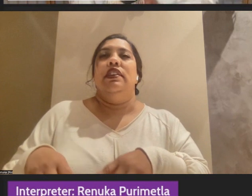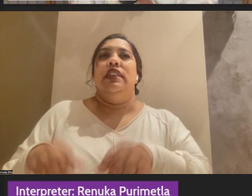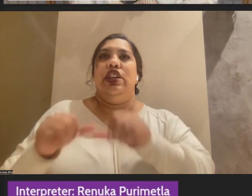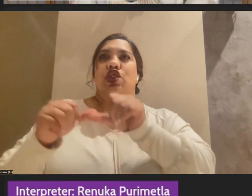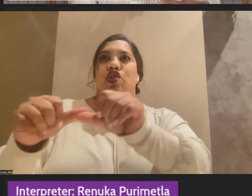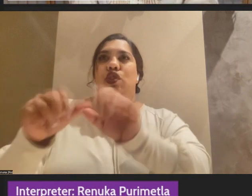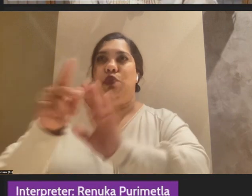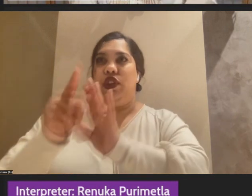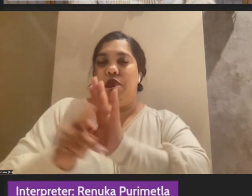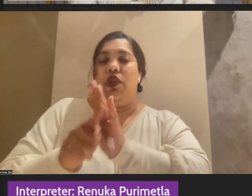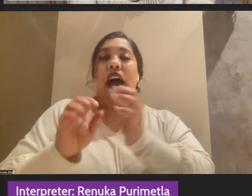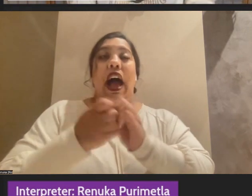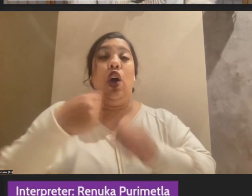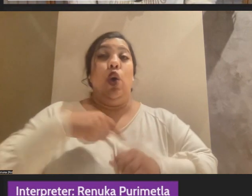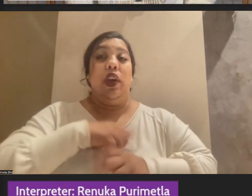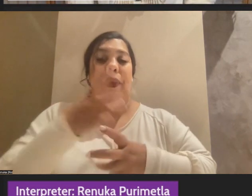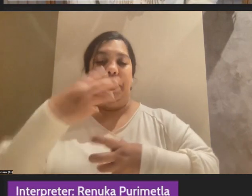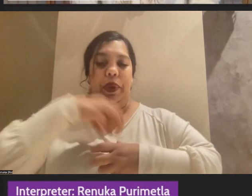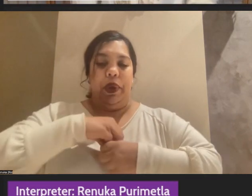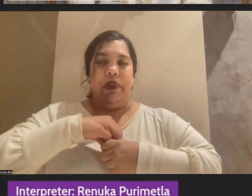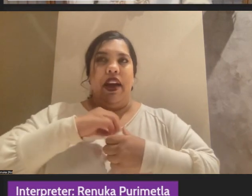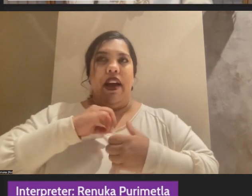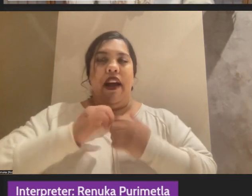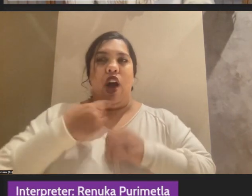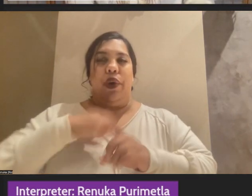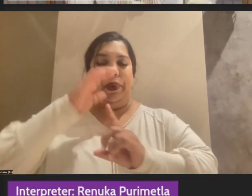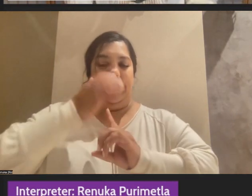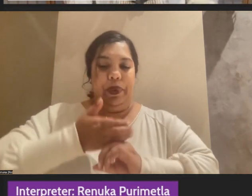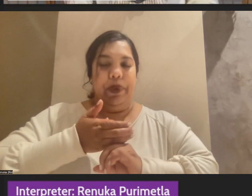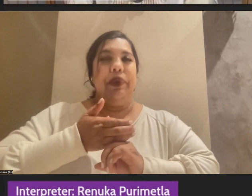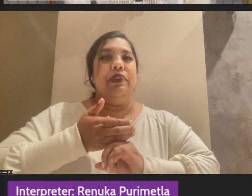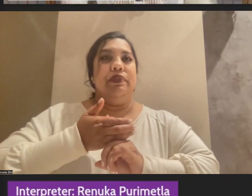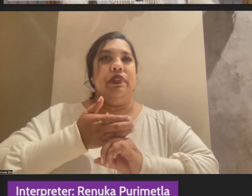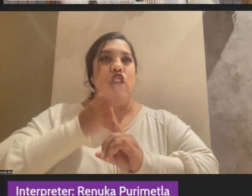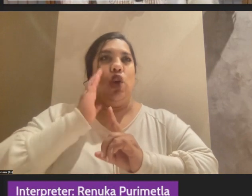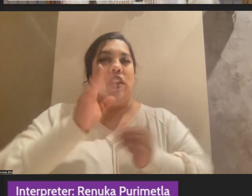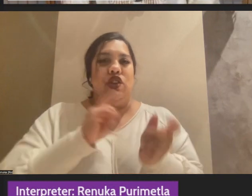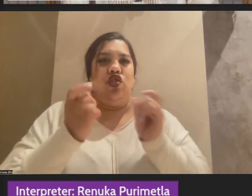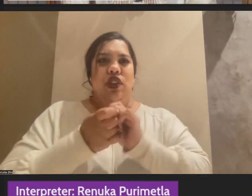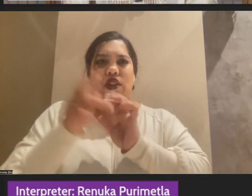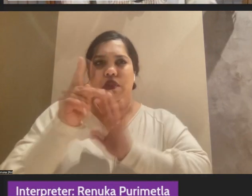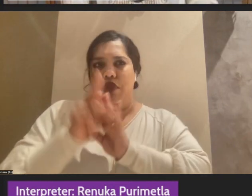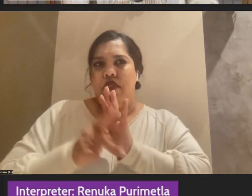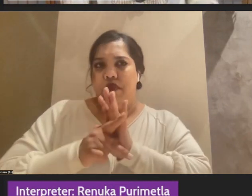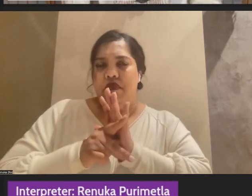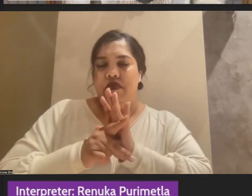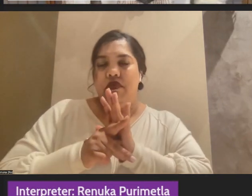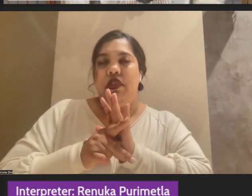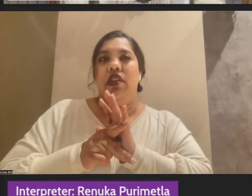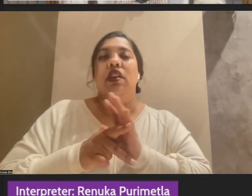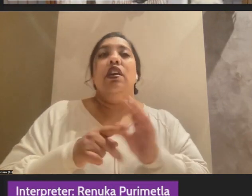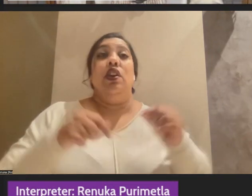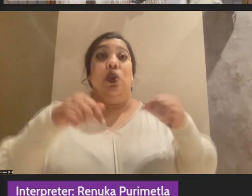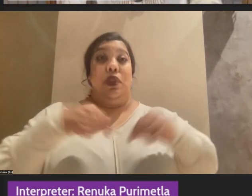we put them to use changes. So this year,